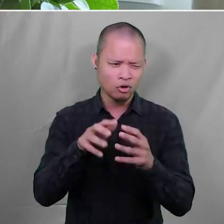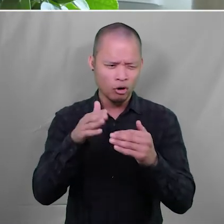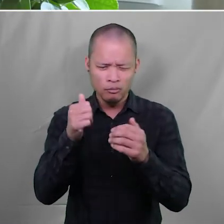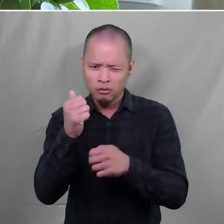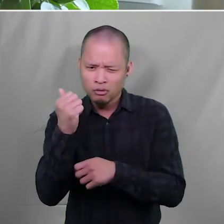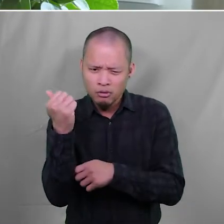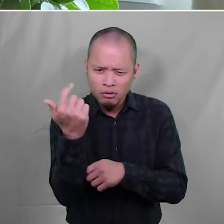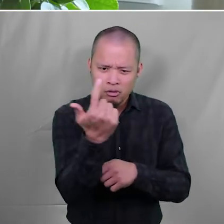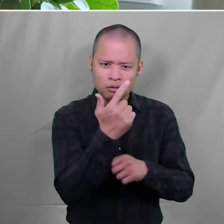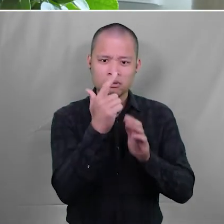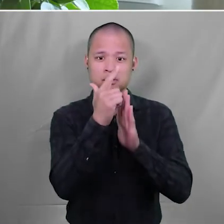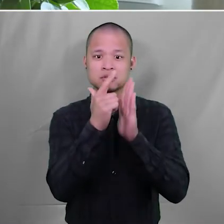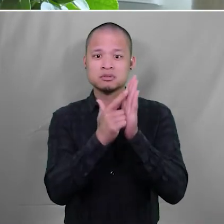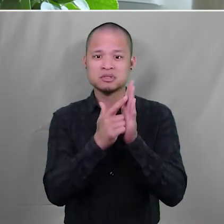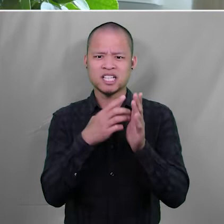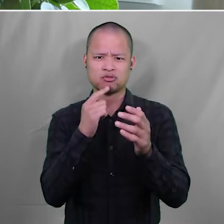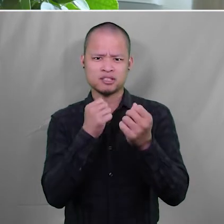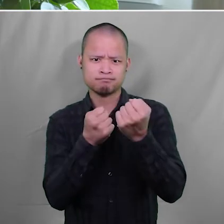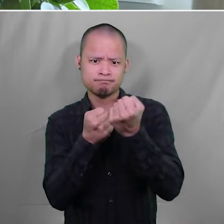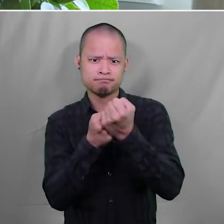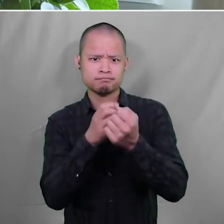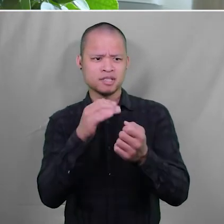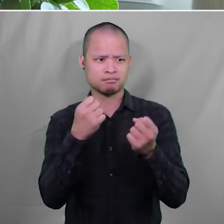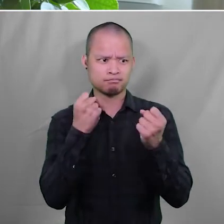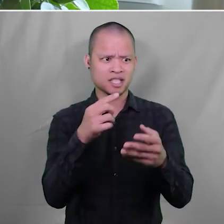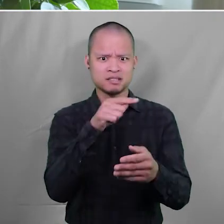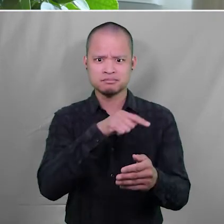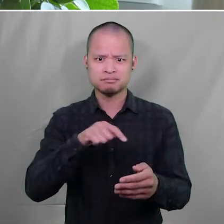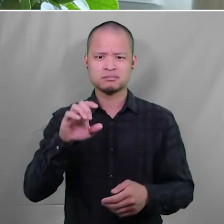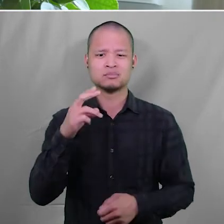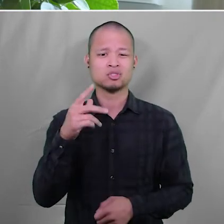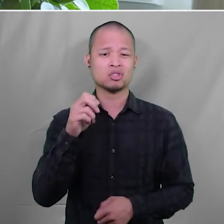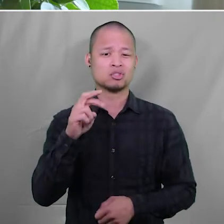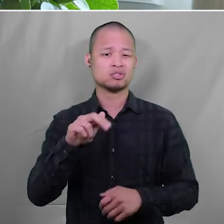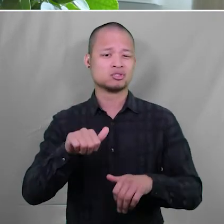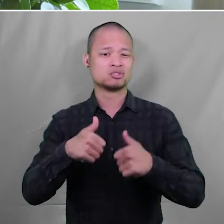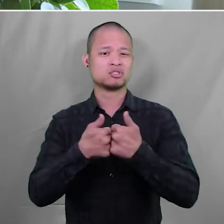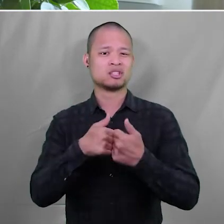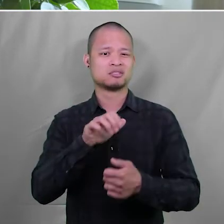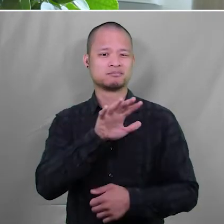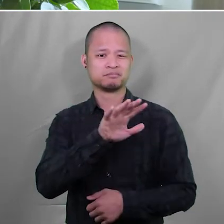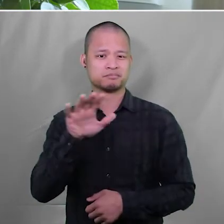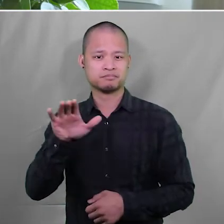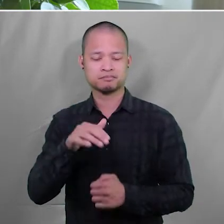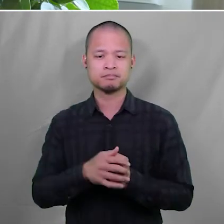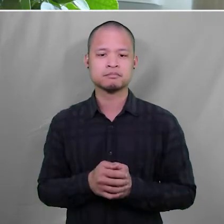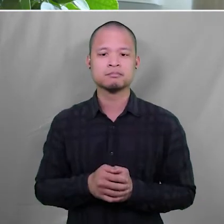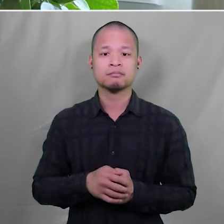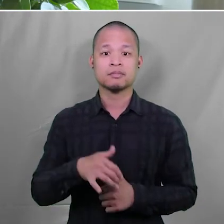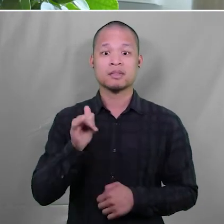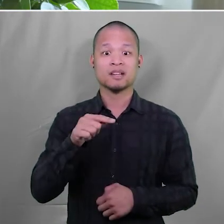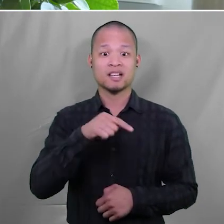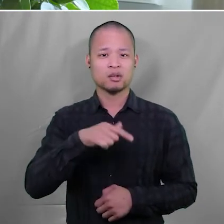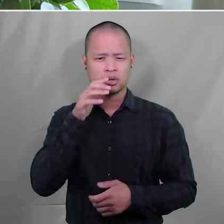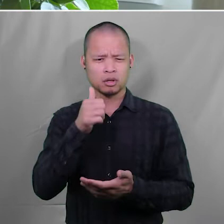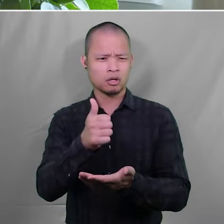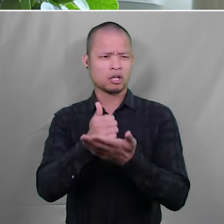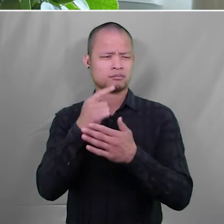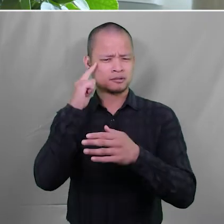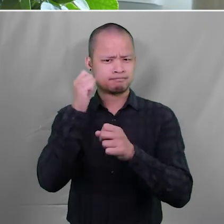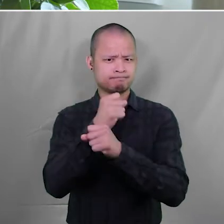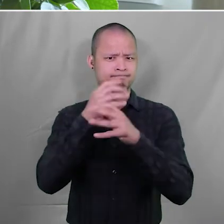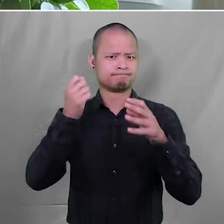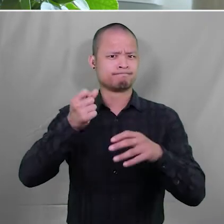of the legislation and is reinforced in many charter challenges is something that will help ground us in this